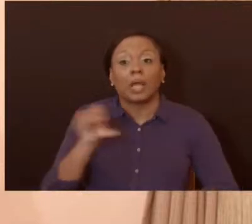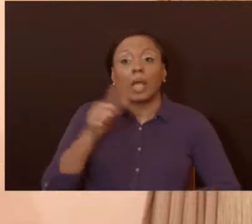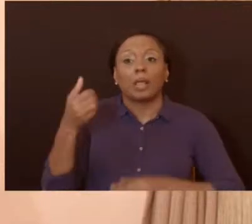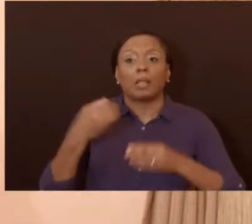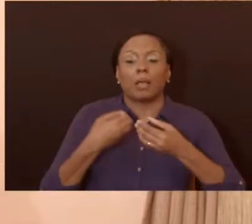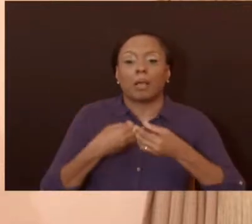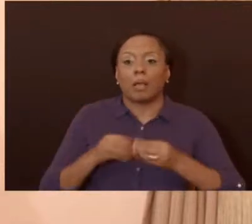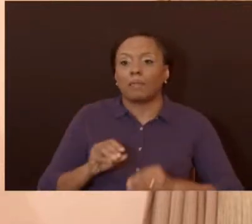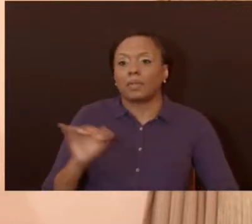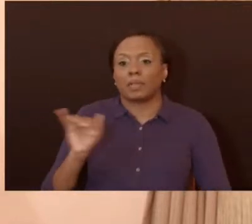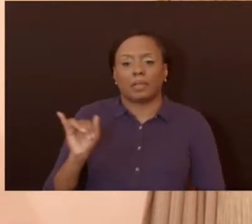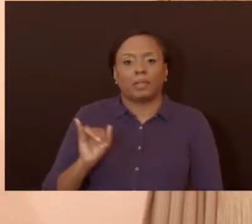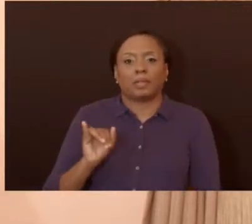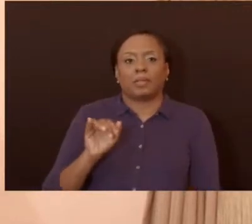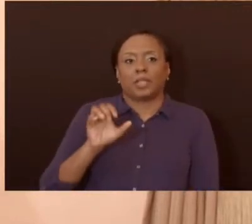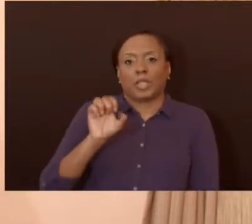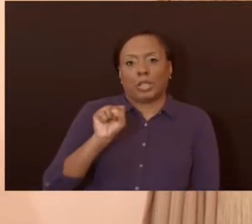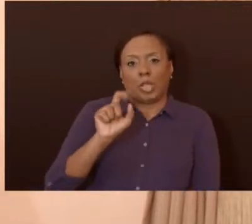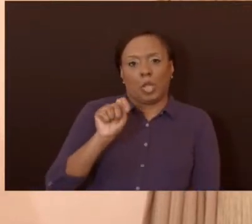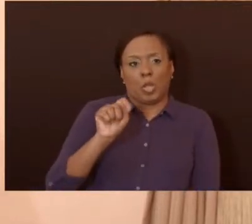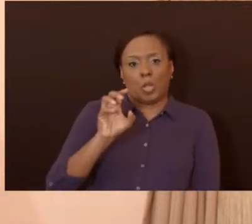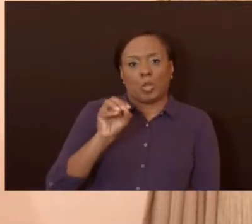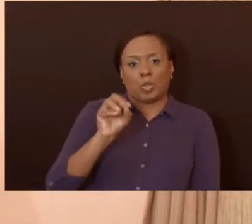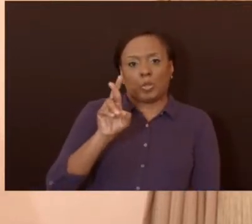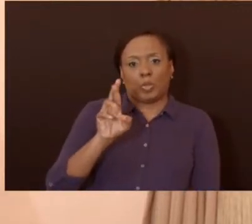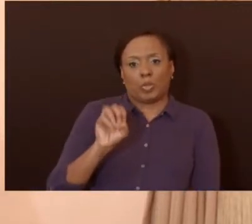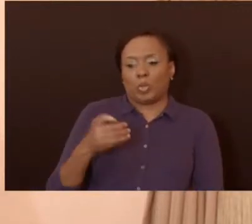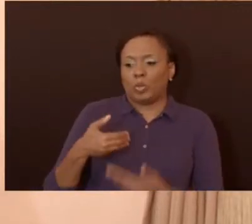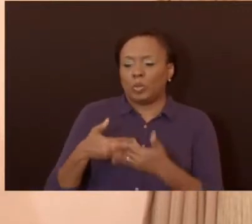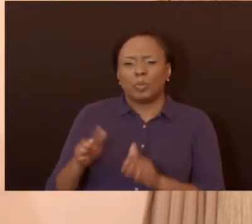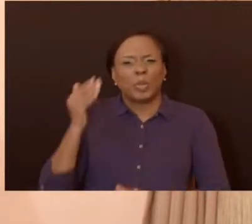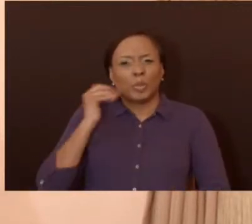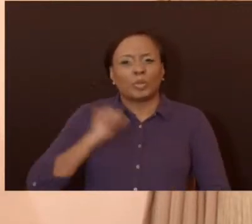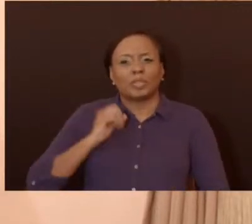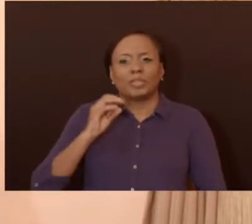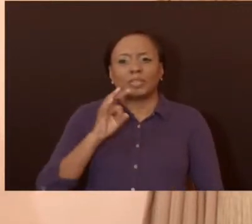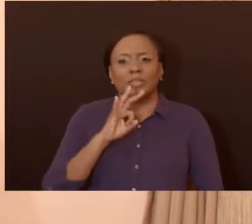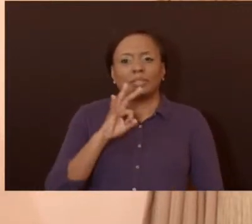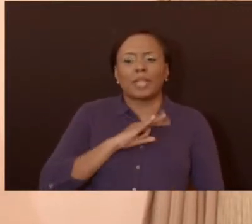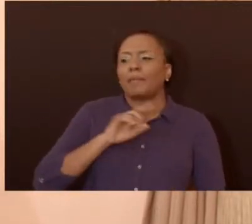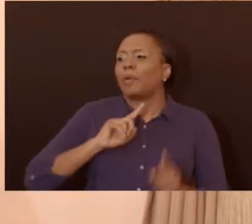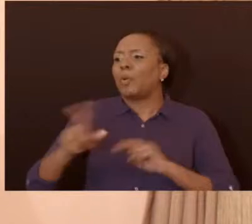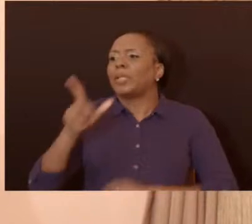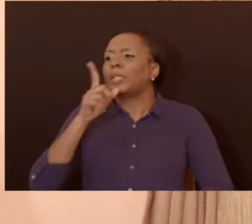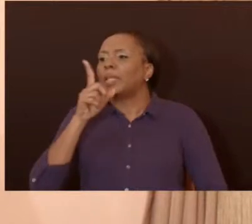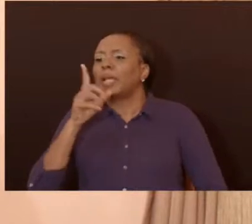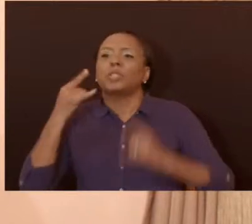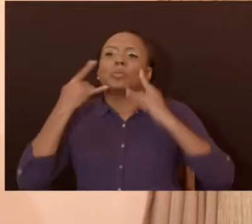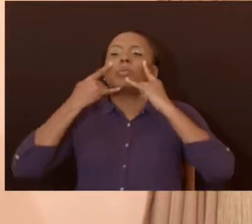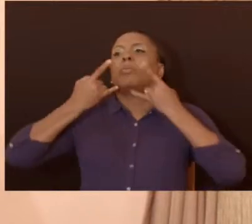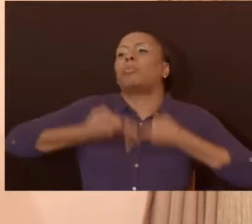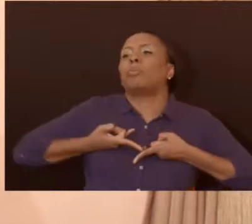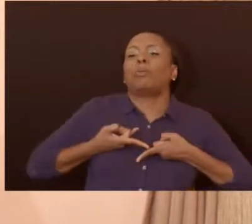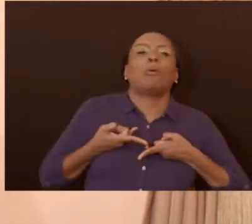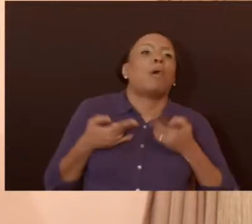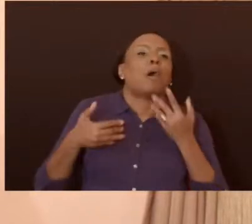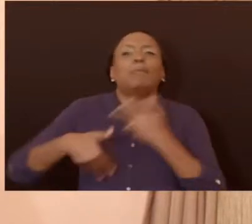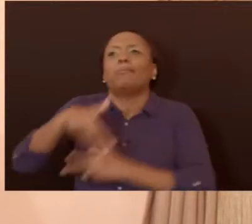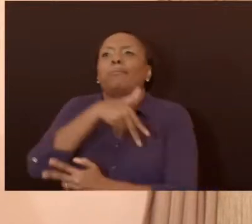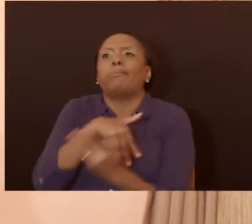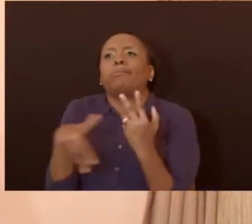in the storerooms, in areas where the staff congregate, have lunch, where they take off their masks, where